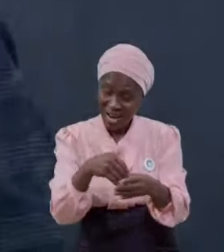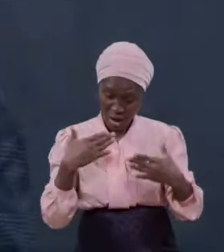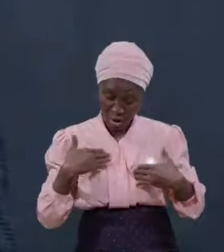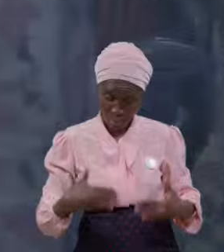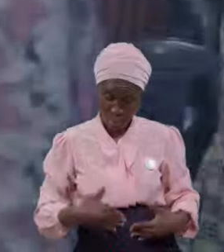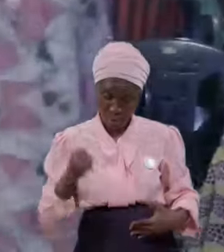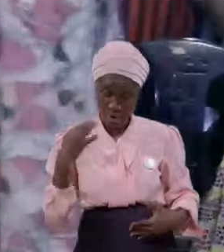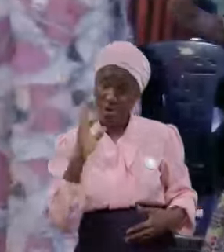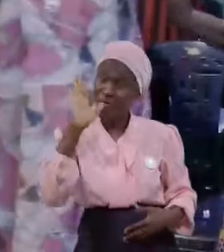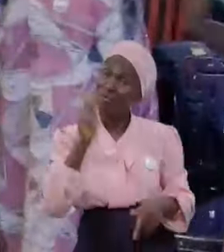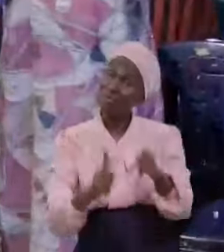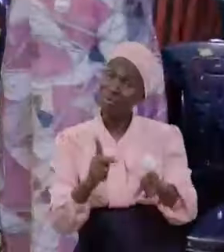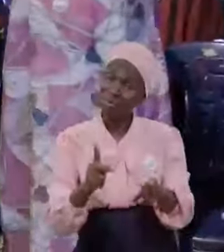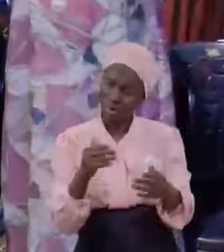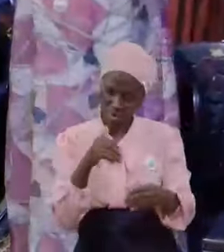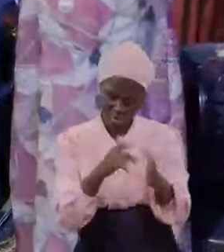Jesus' name. Yeah.